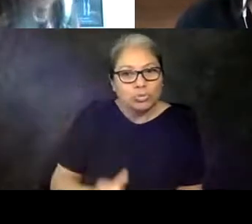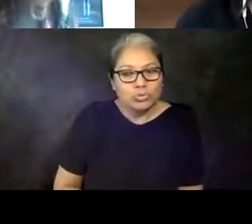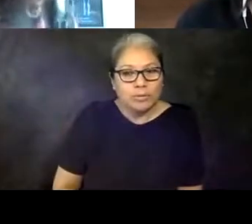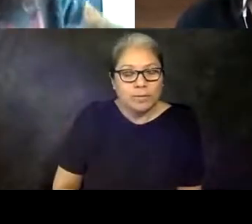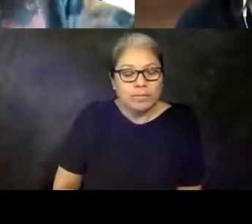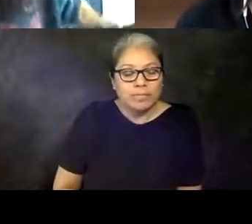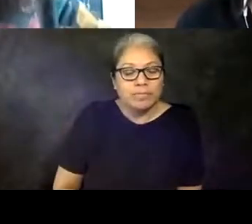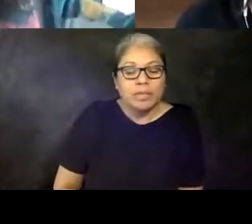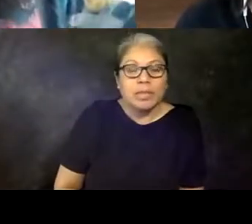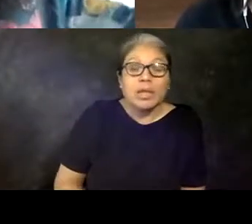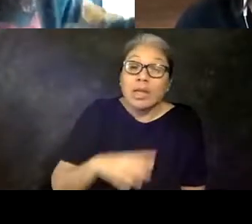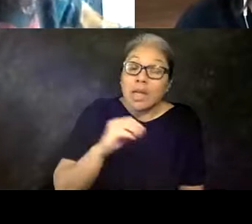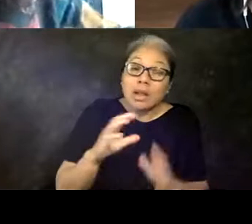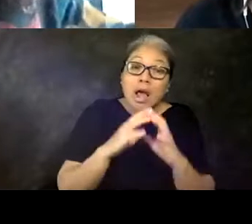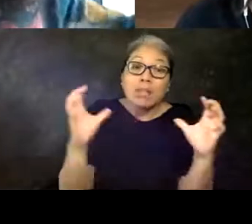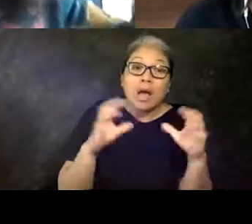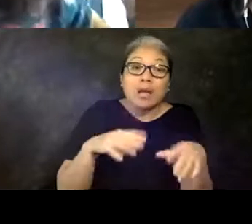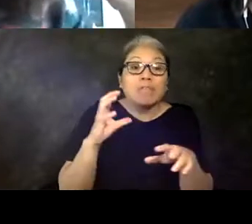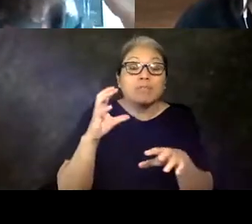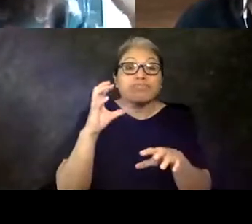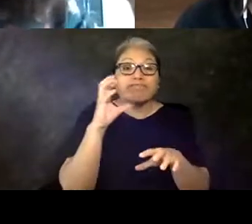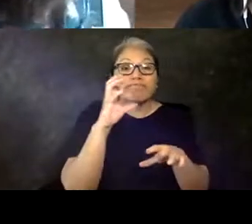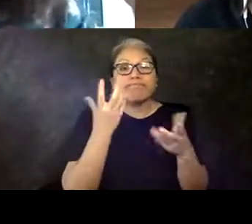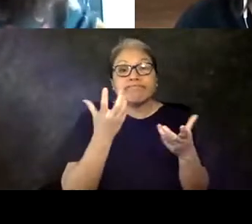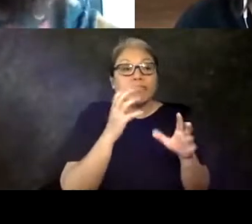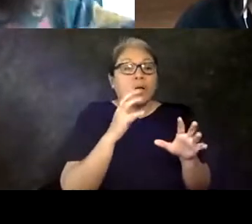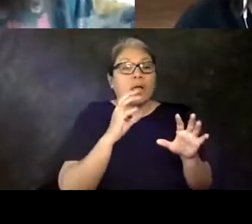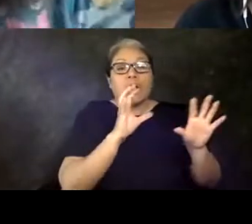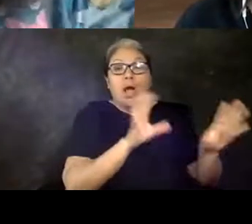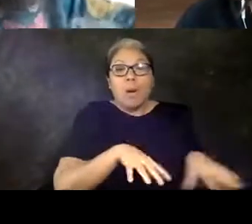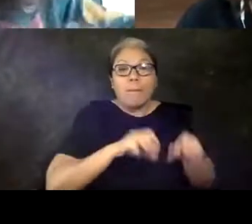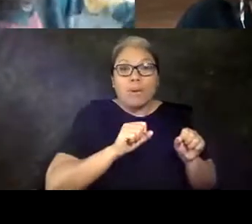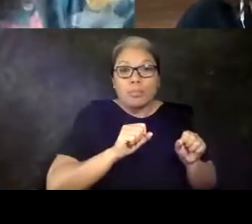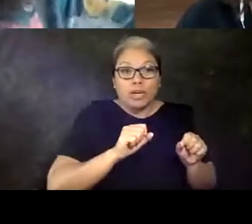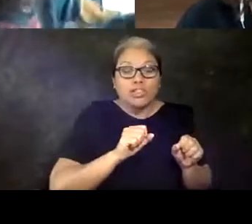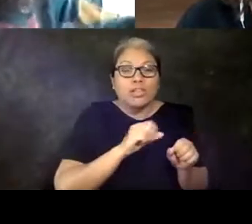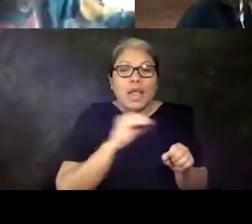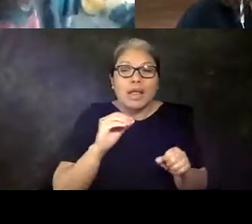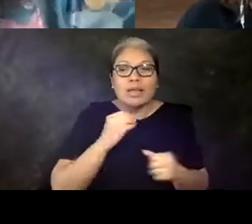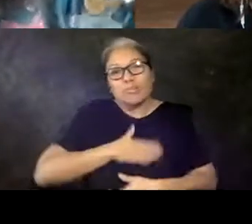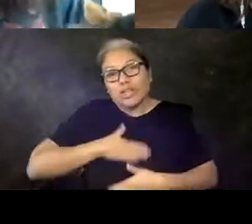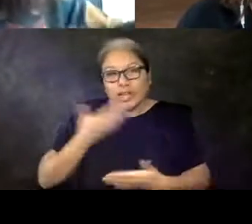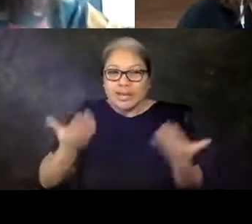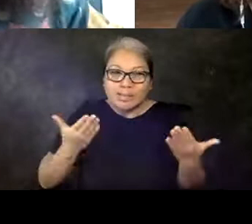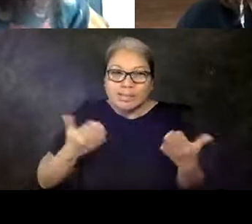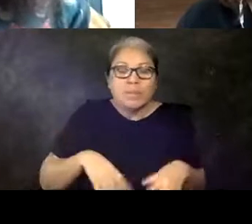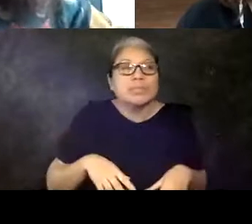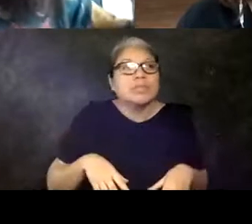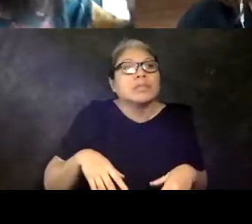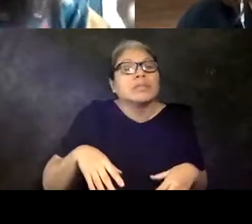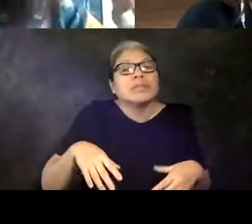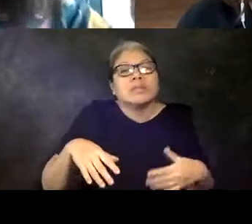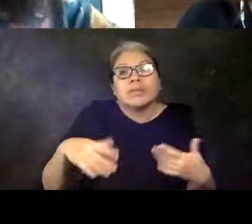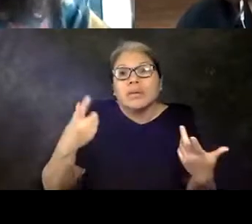And a lot of appropriation or appreciation perhaps, as far as